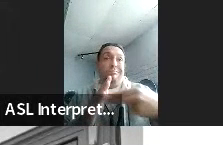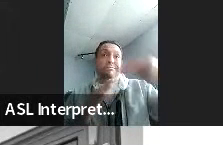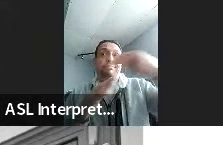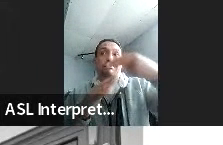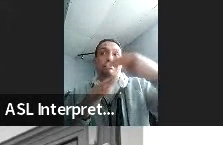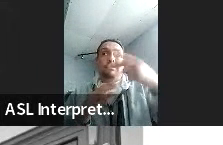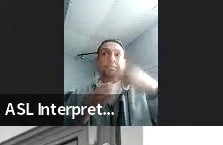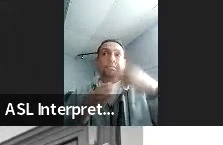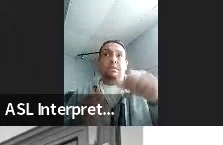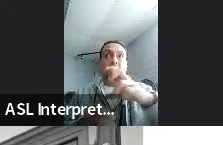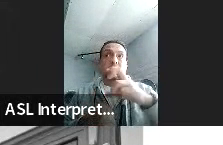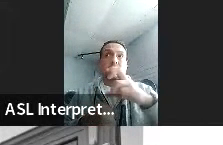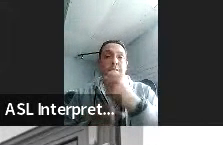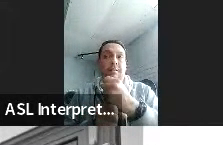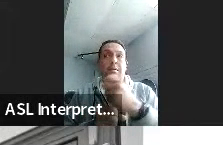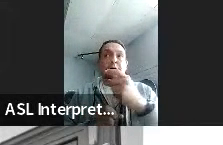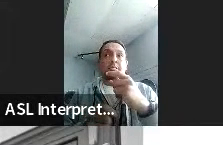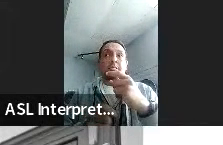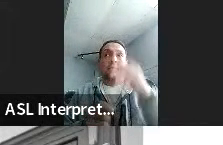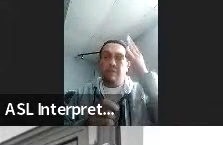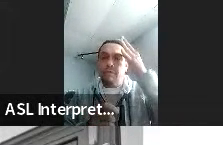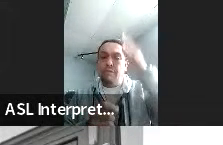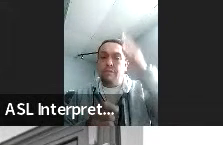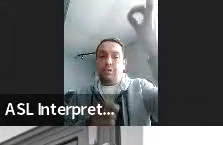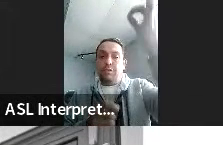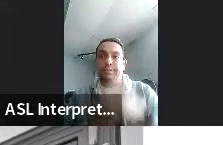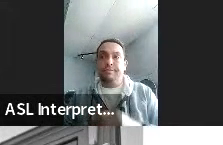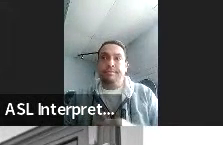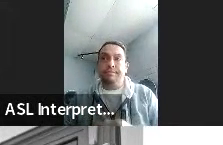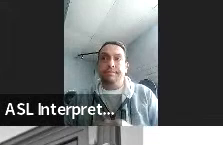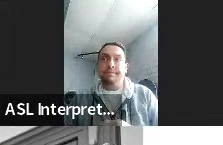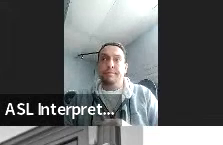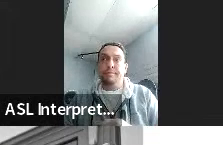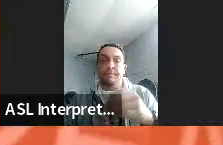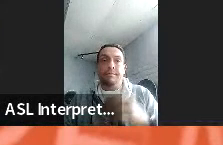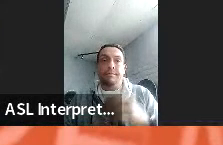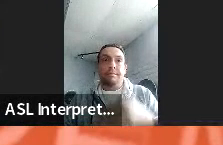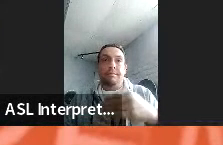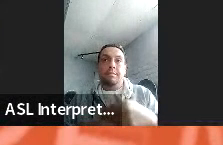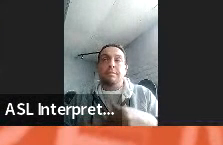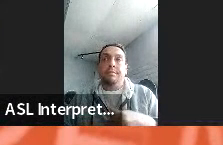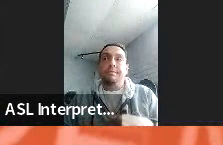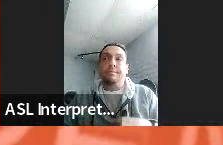accommodate the zoning toolkit for future rezonings. Next slide, please.